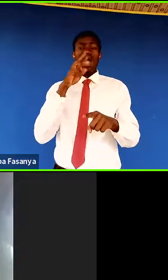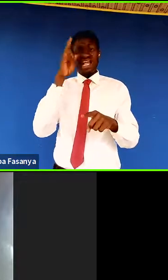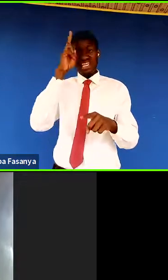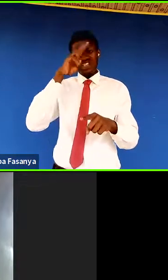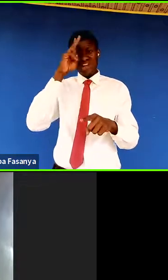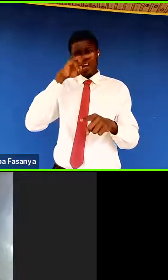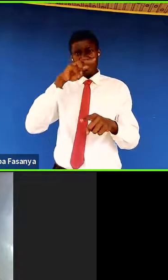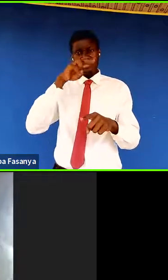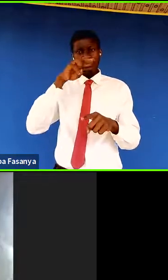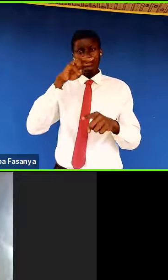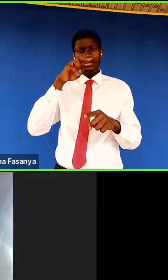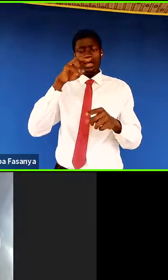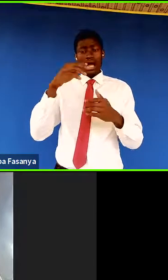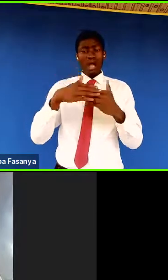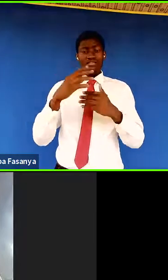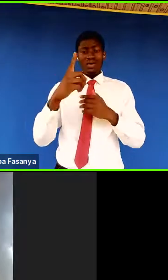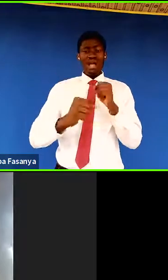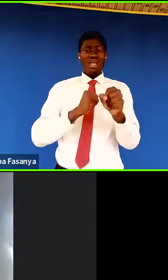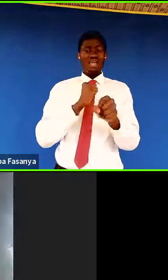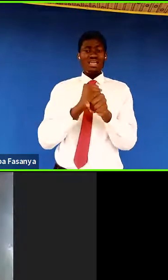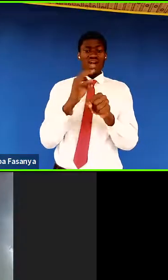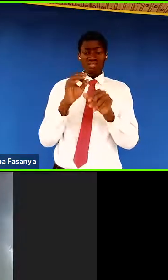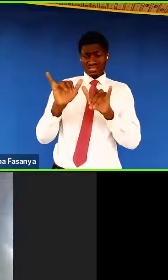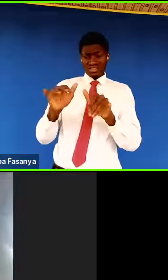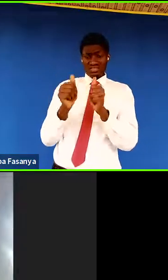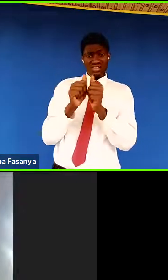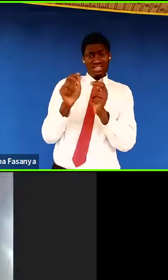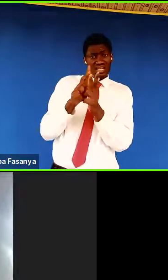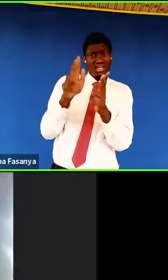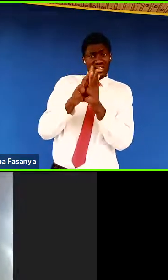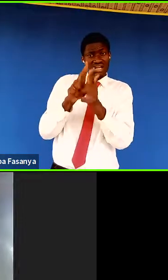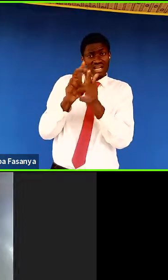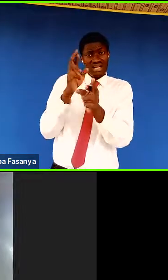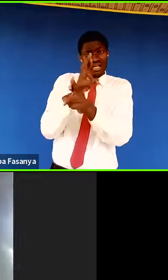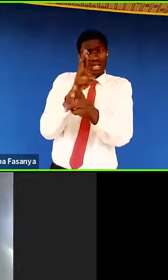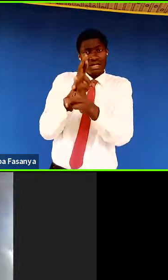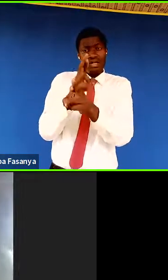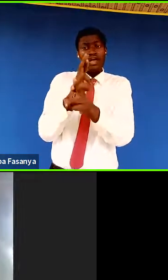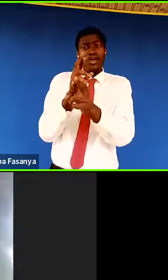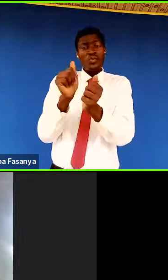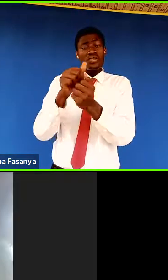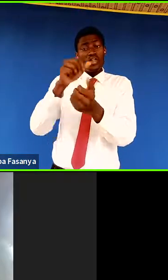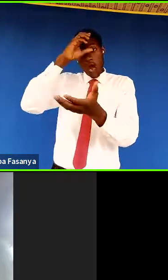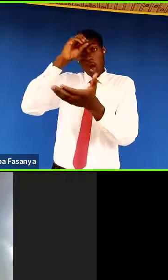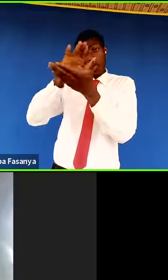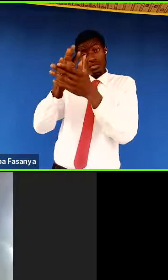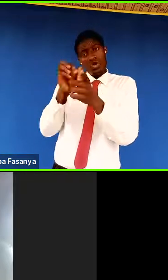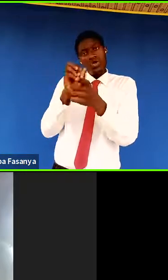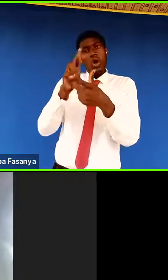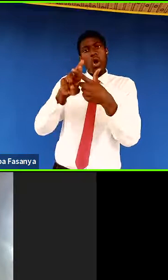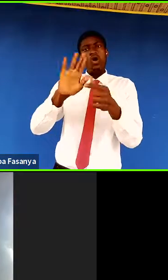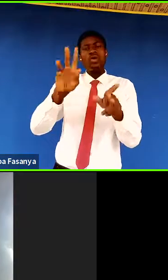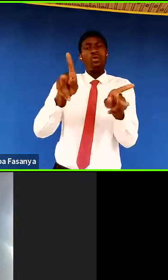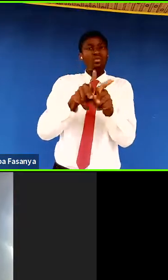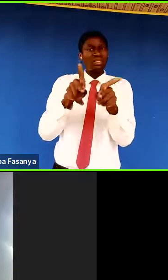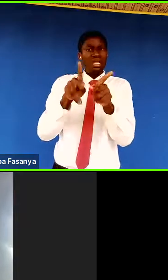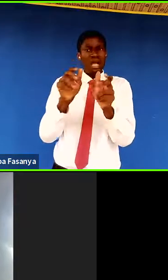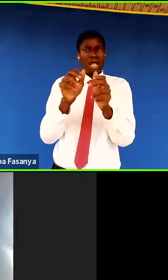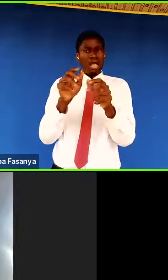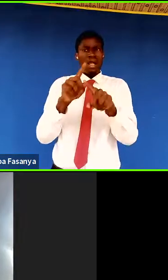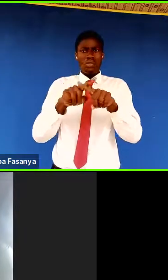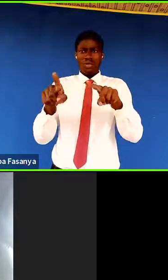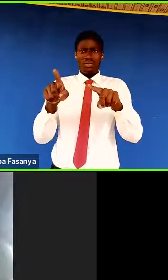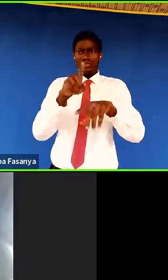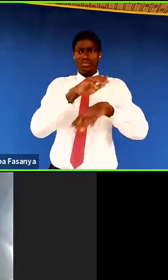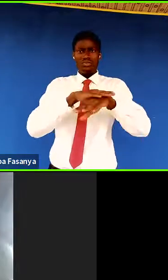cohabiting or trying having regular intercourse with your husband or your partner, you are not getting pregnant, then you should seek help. And usually